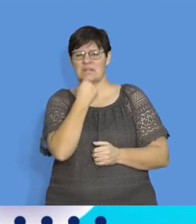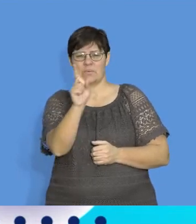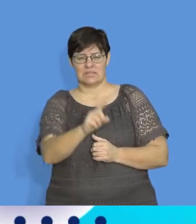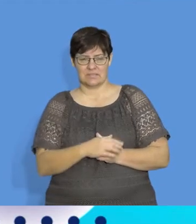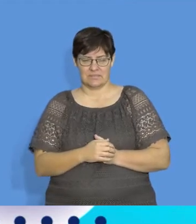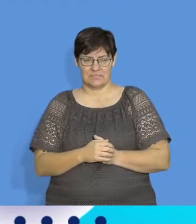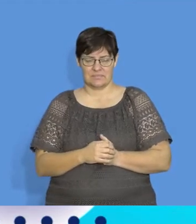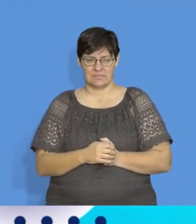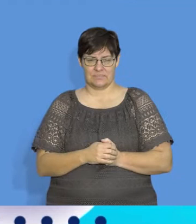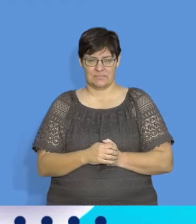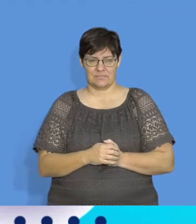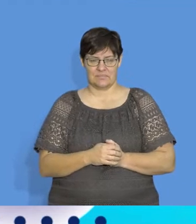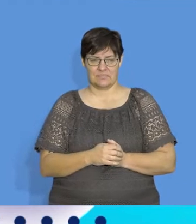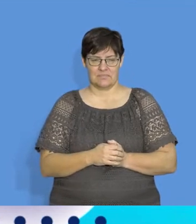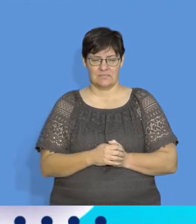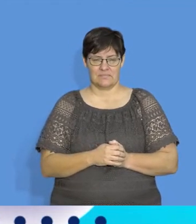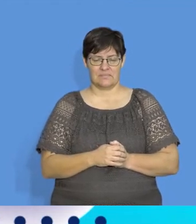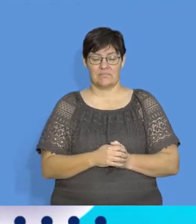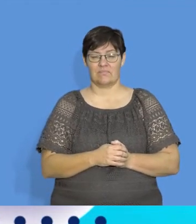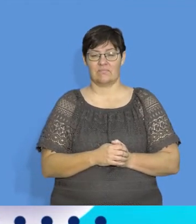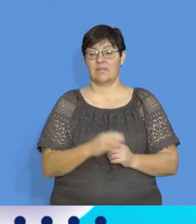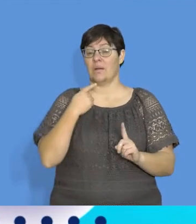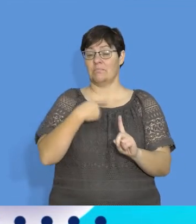now, what do we say?